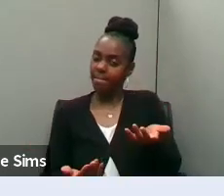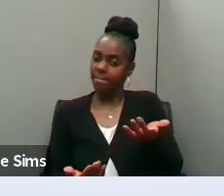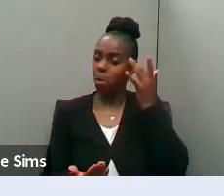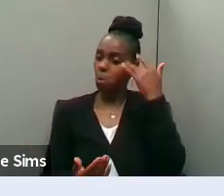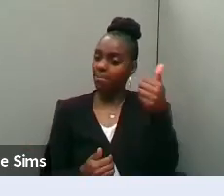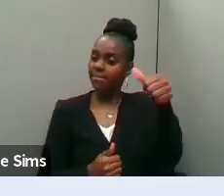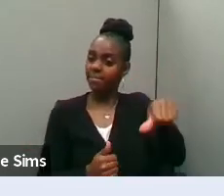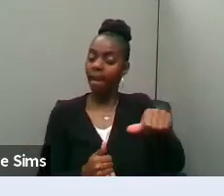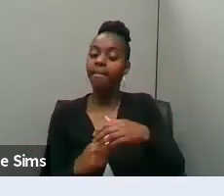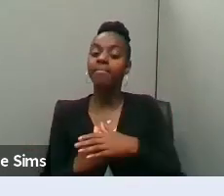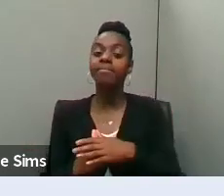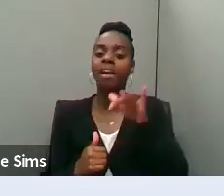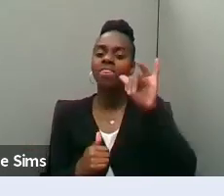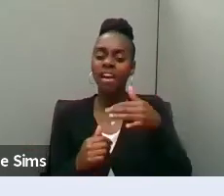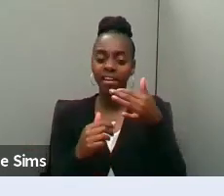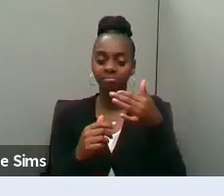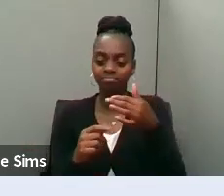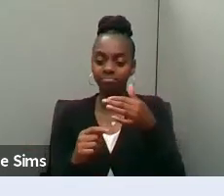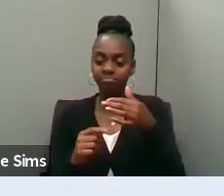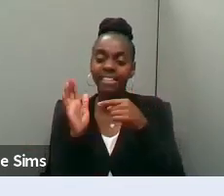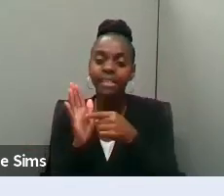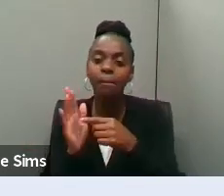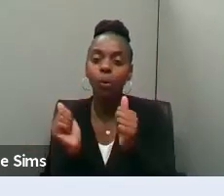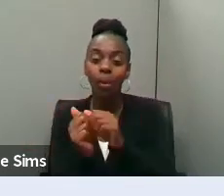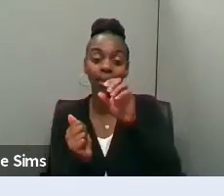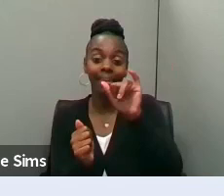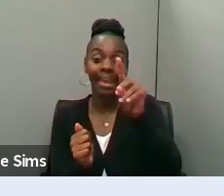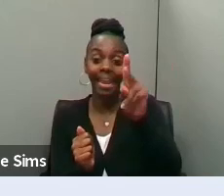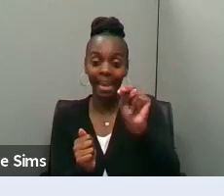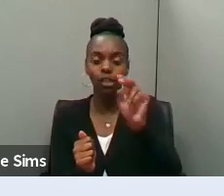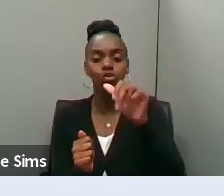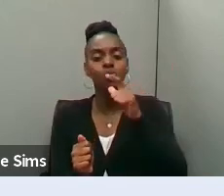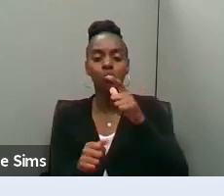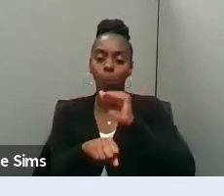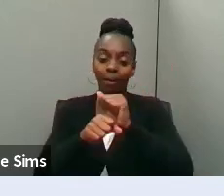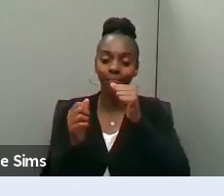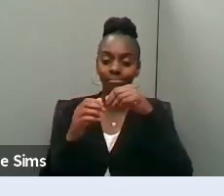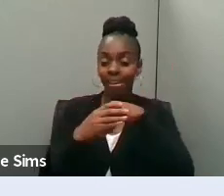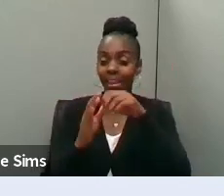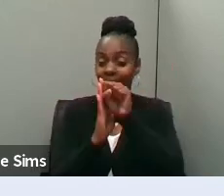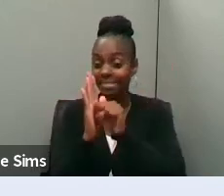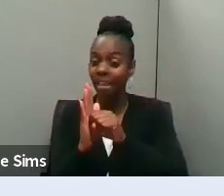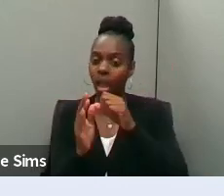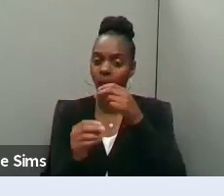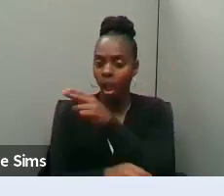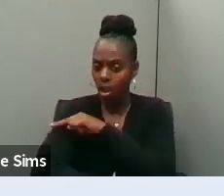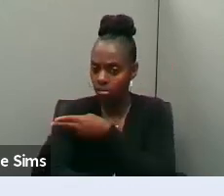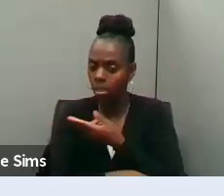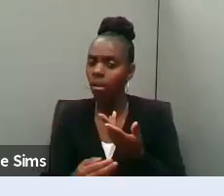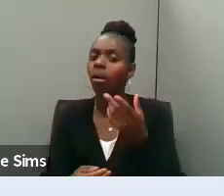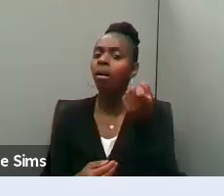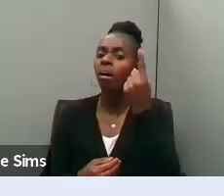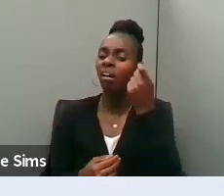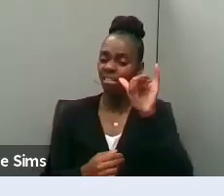the example of Aiden, who worked at State Hospital, even if in that situation, even though Aiden